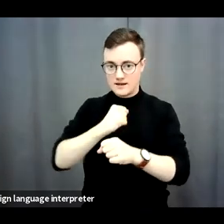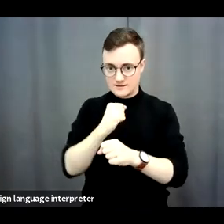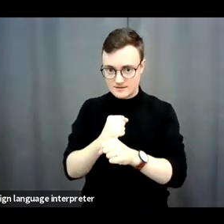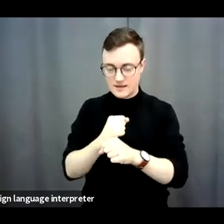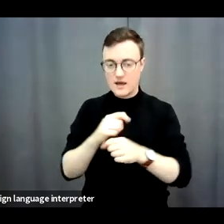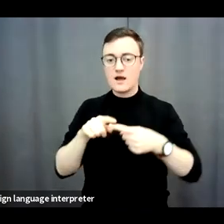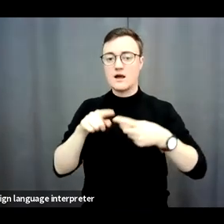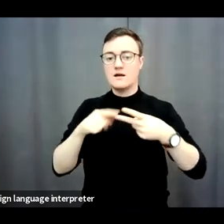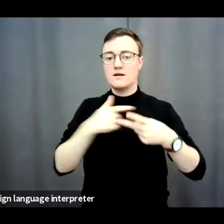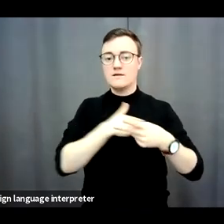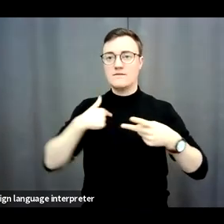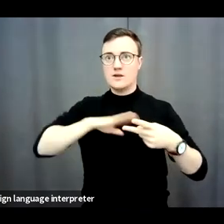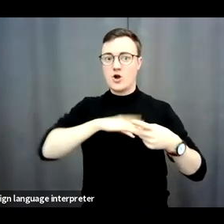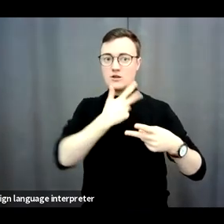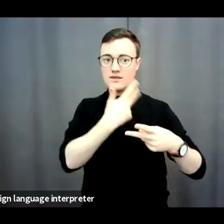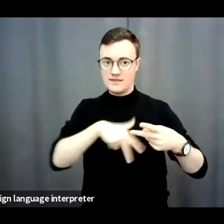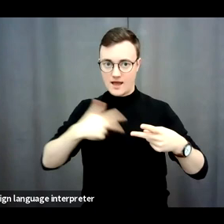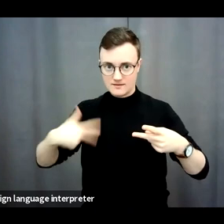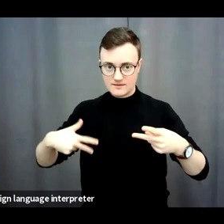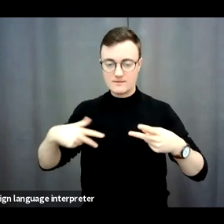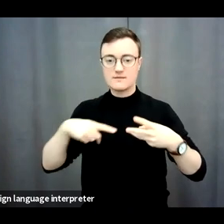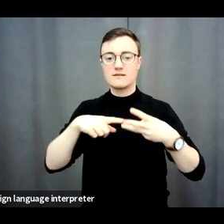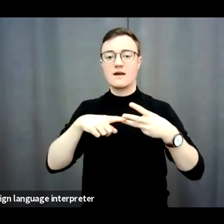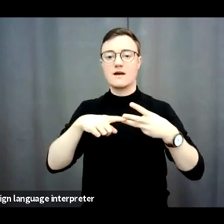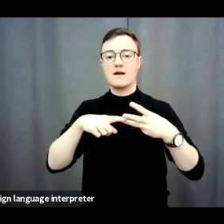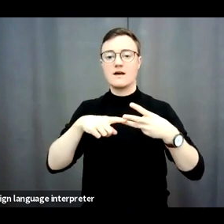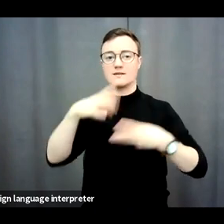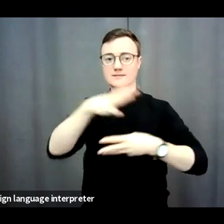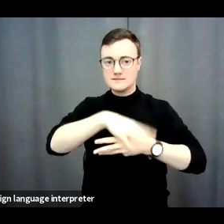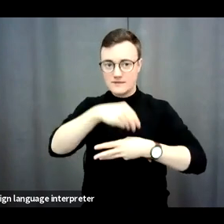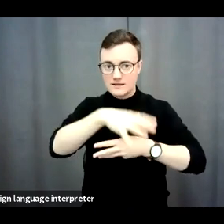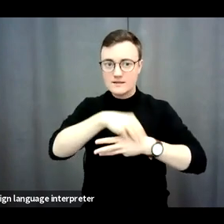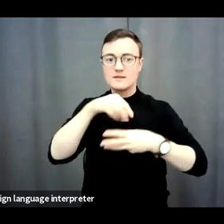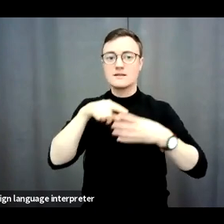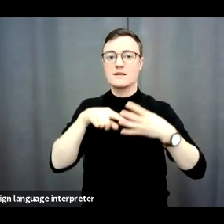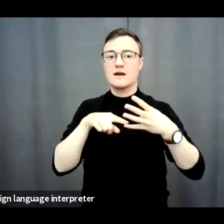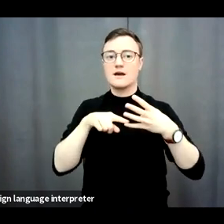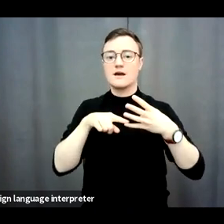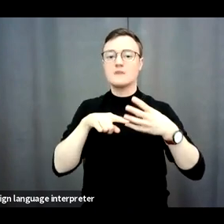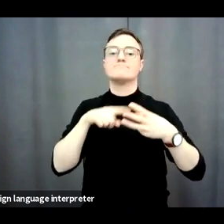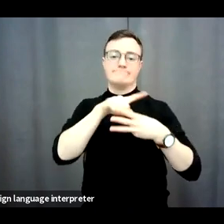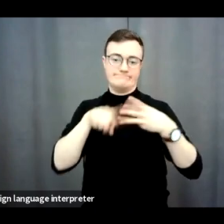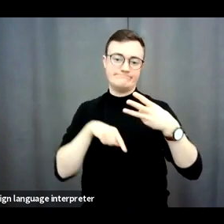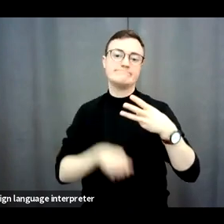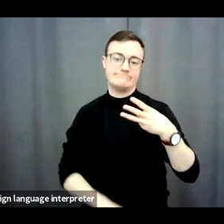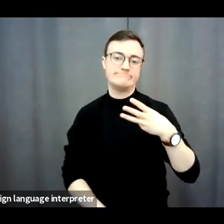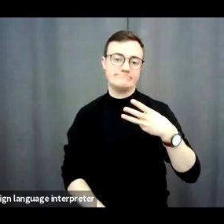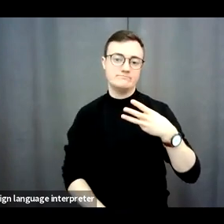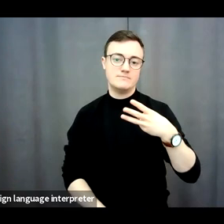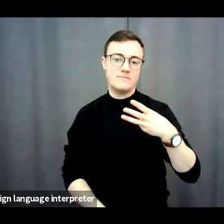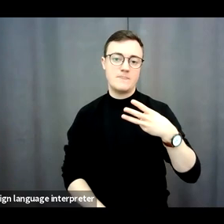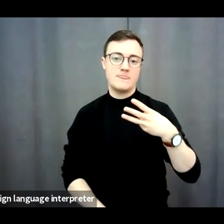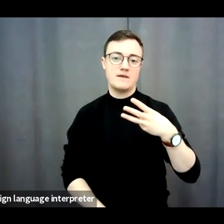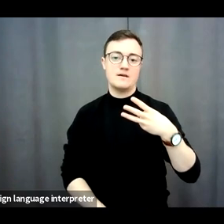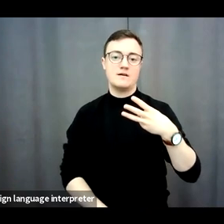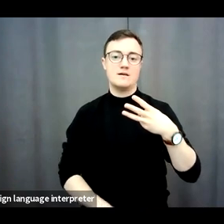bricks, and we have the Danish bricks, and we have in Sweden the Sweden bricks. So if